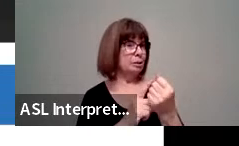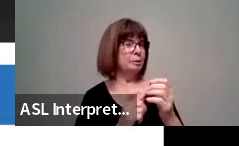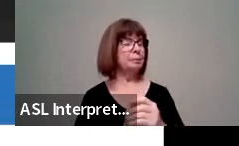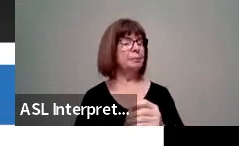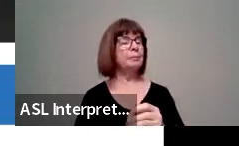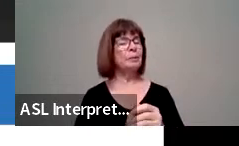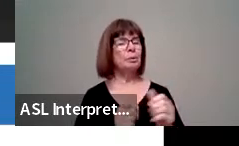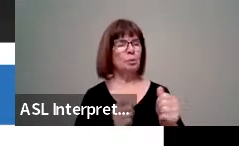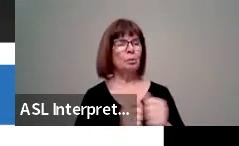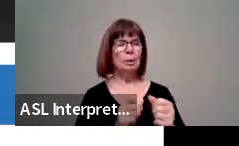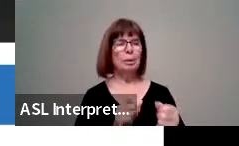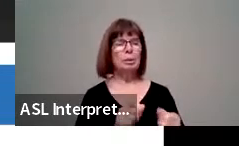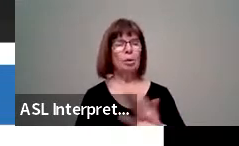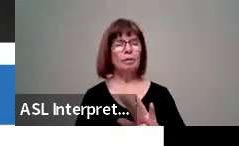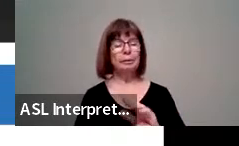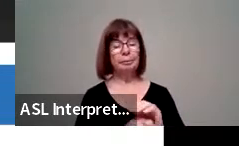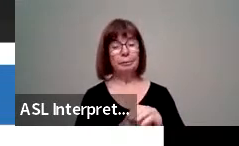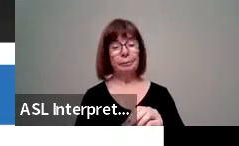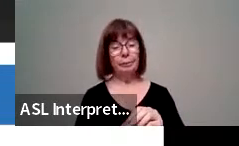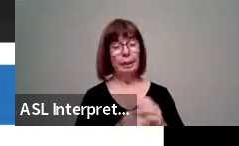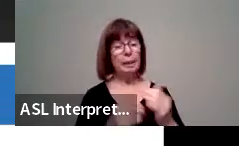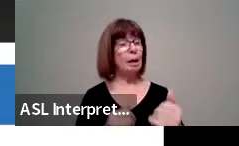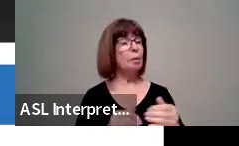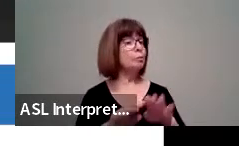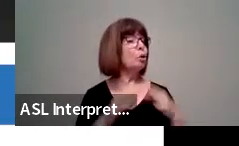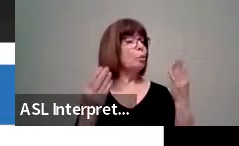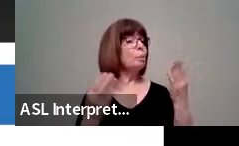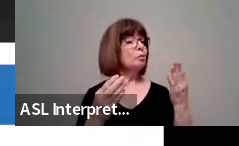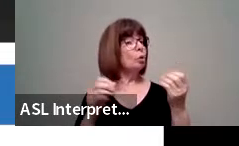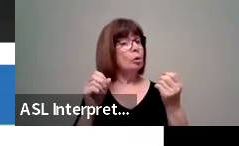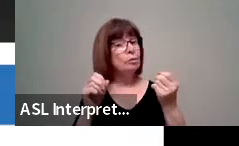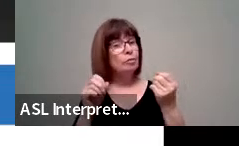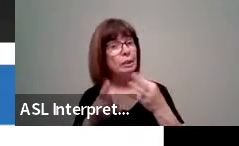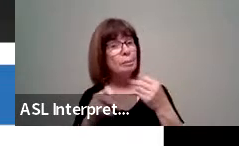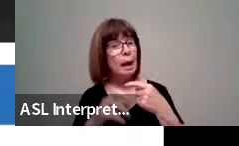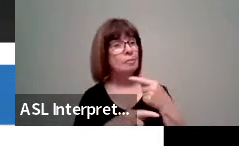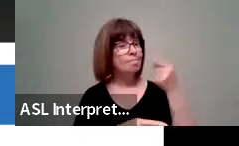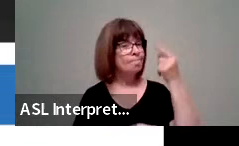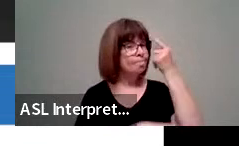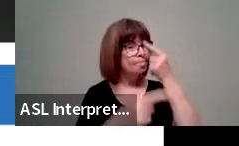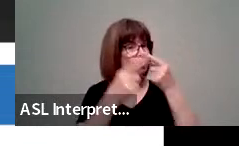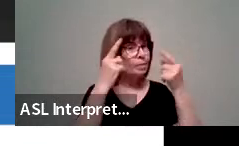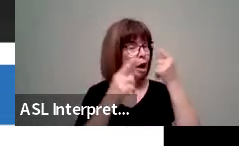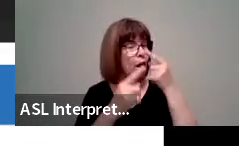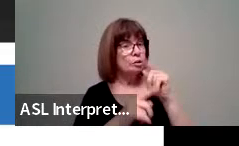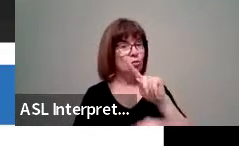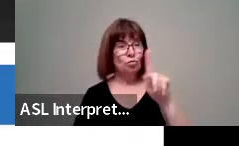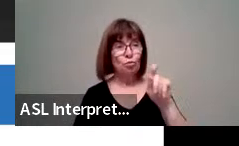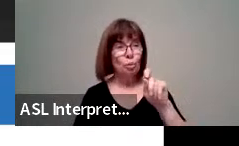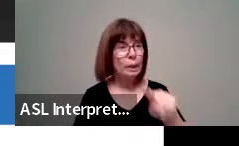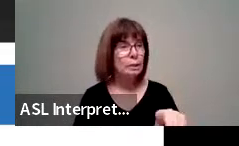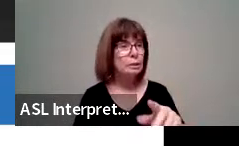COVID. And I'd like to open the floor for any feedback, thoughts, questions.